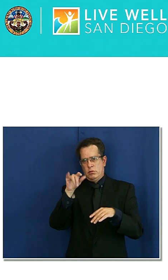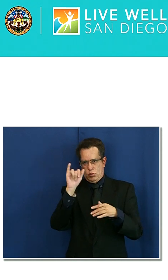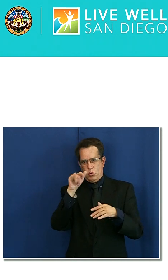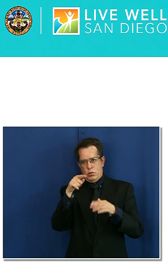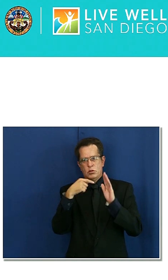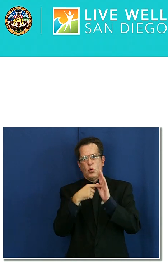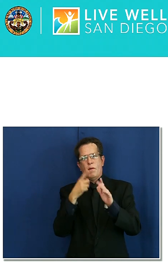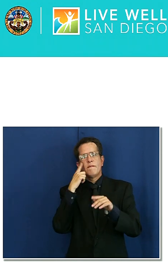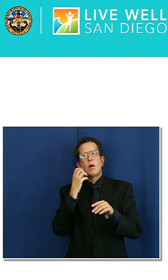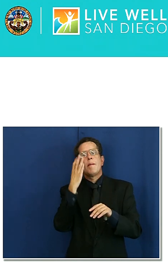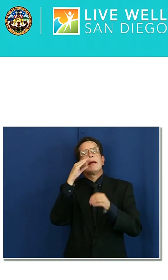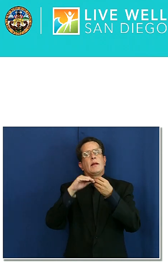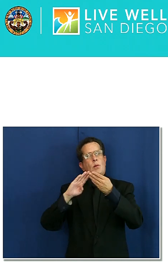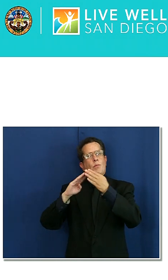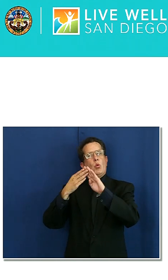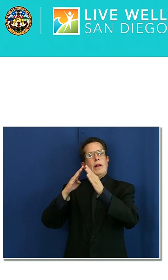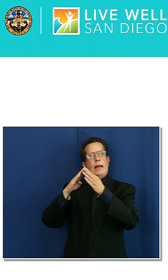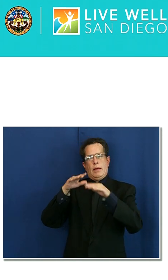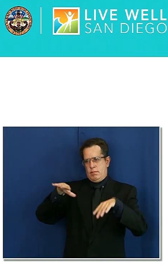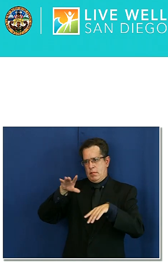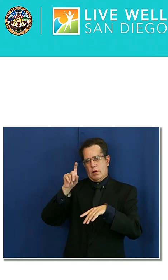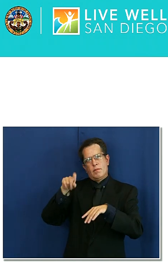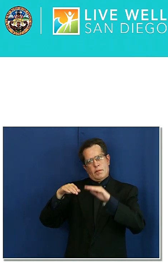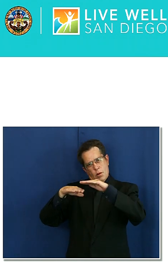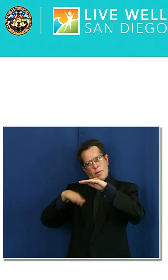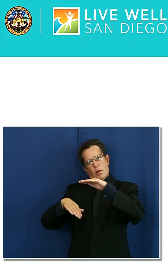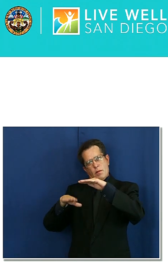for community setting,